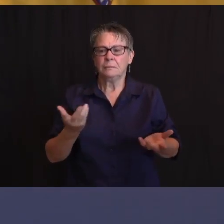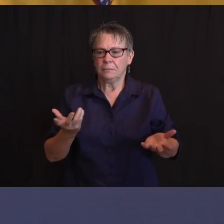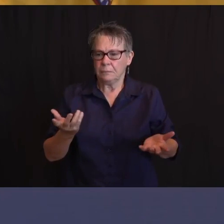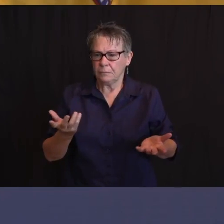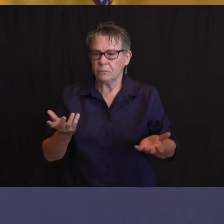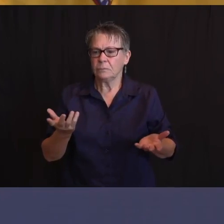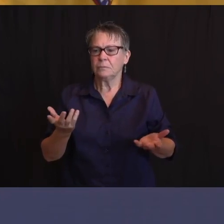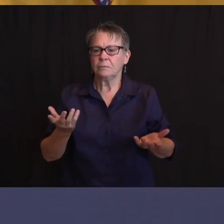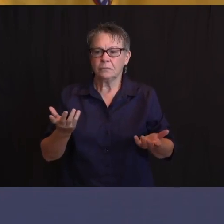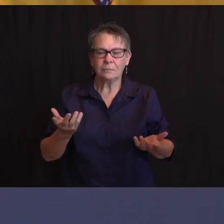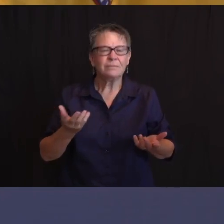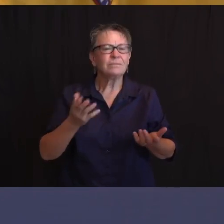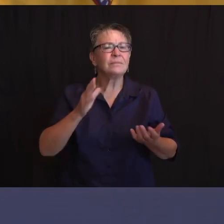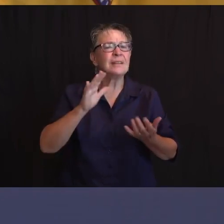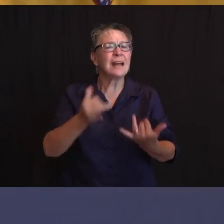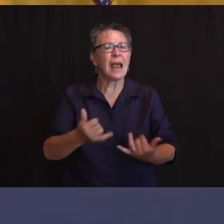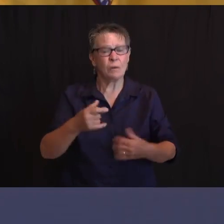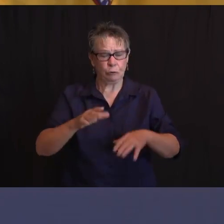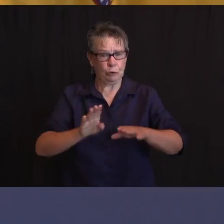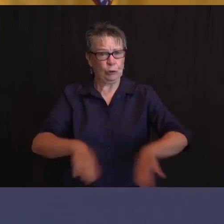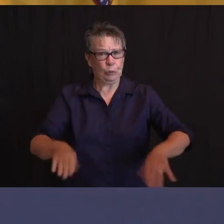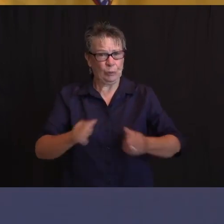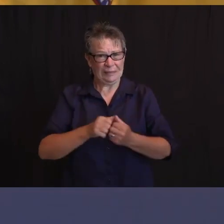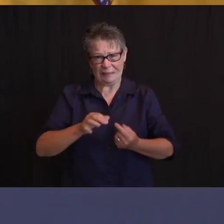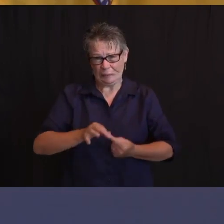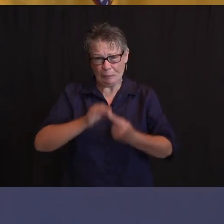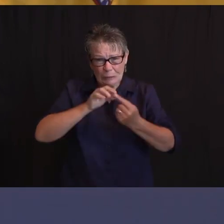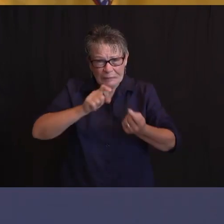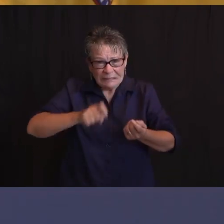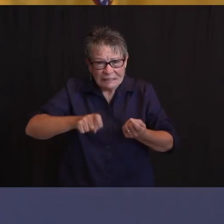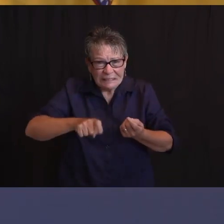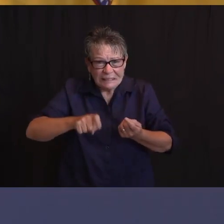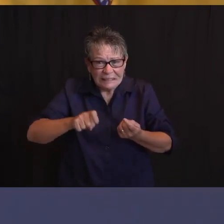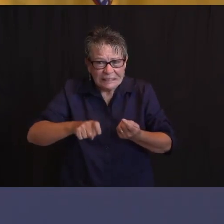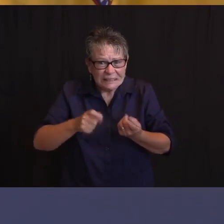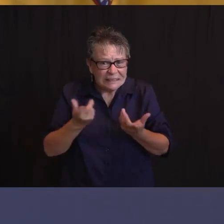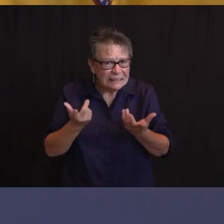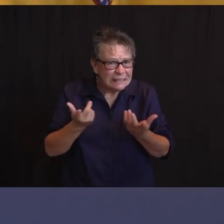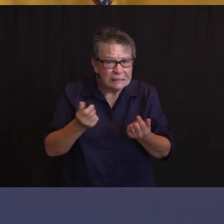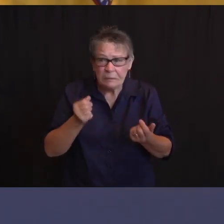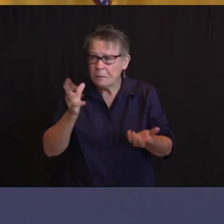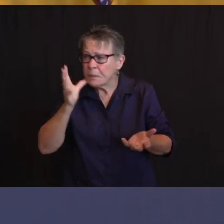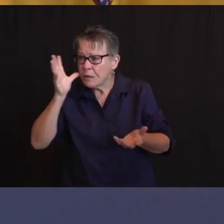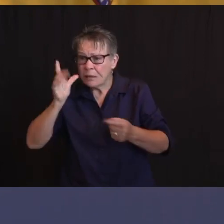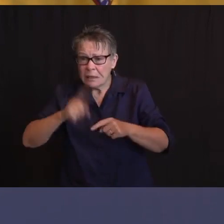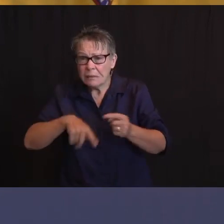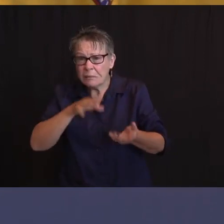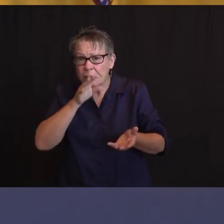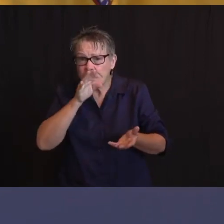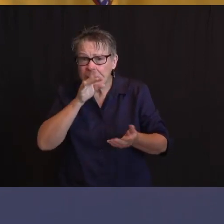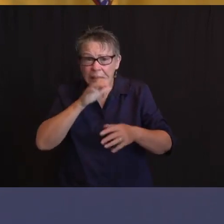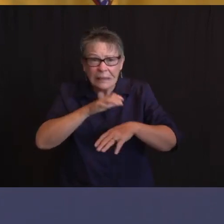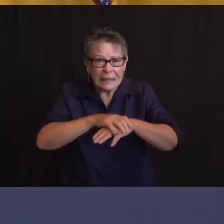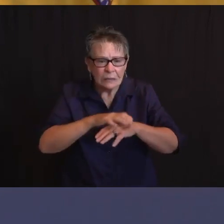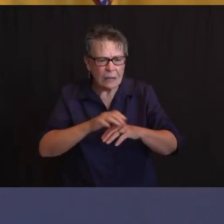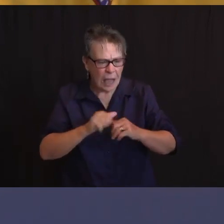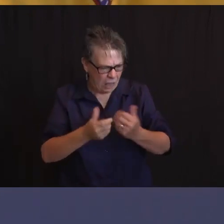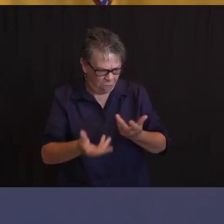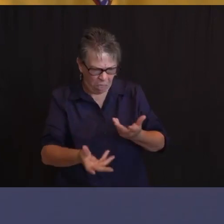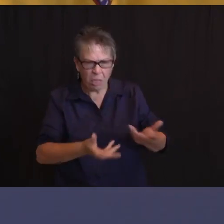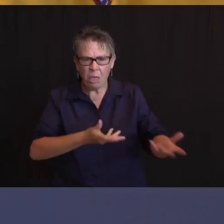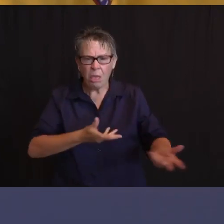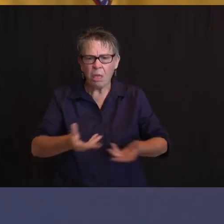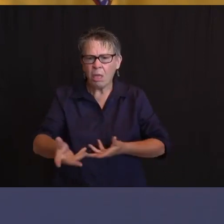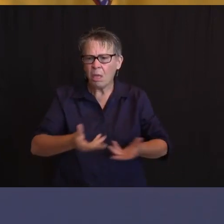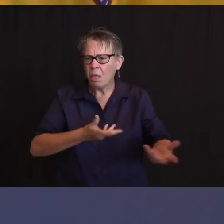there was a huge cry from both communities, particularly special ed, that the lack of